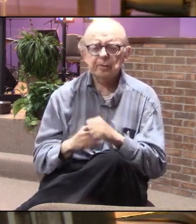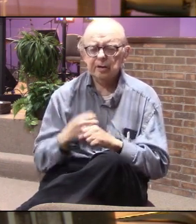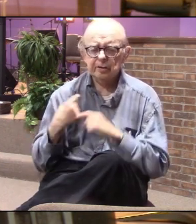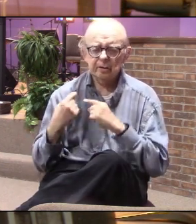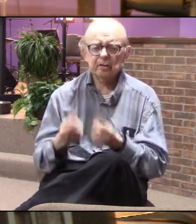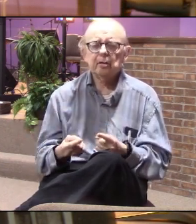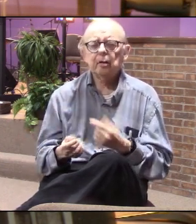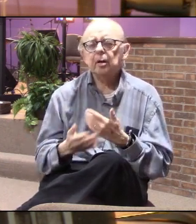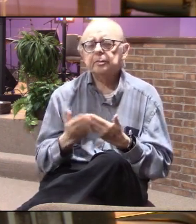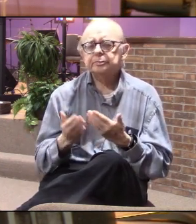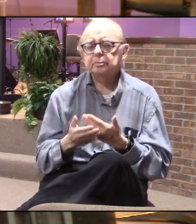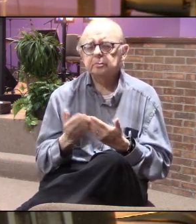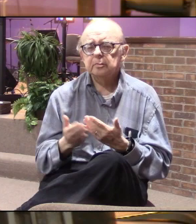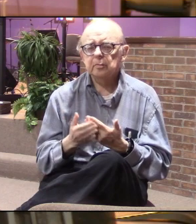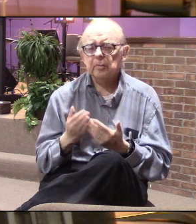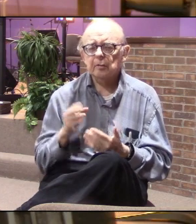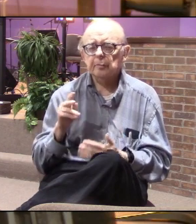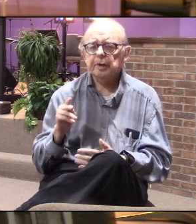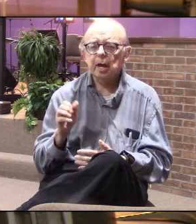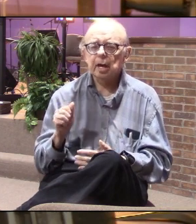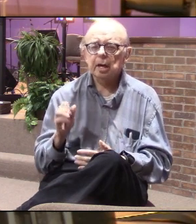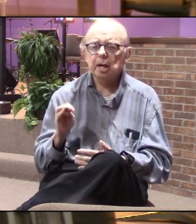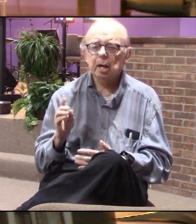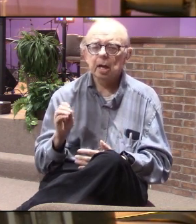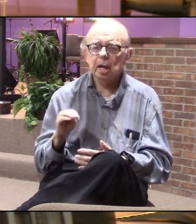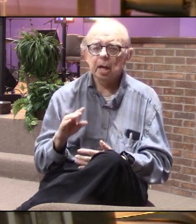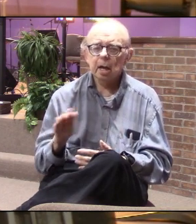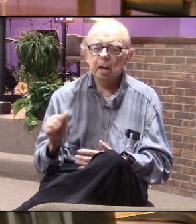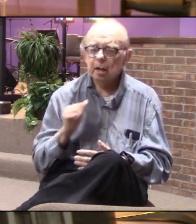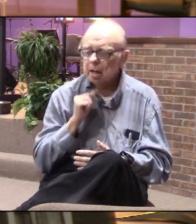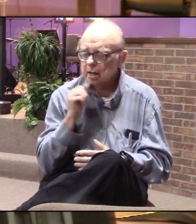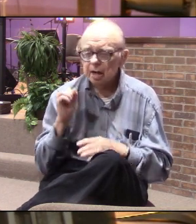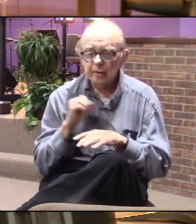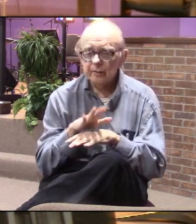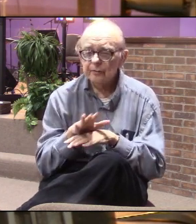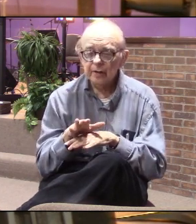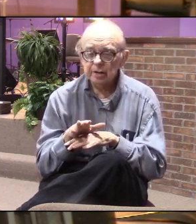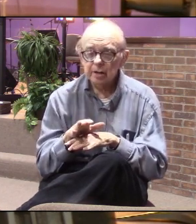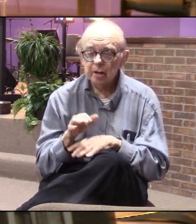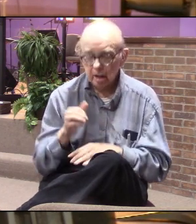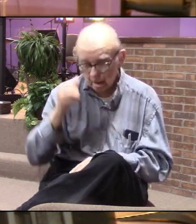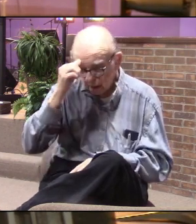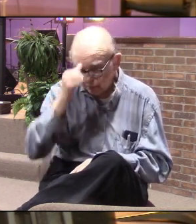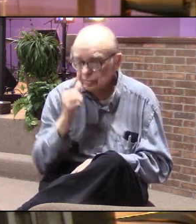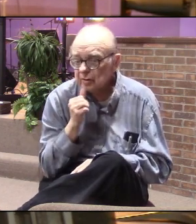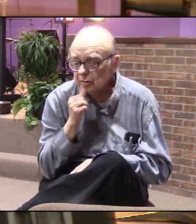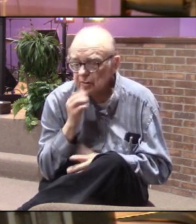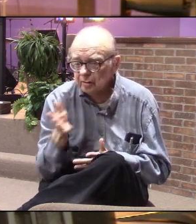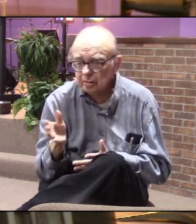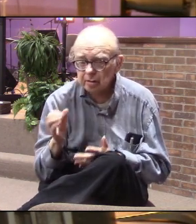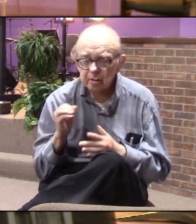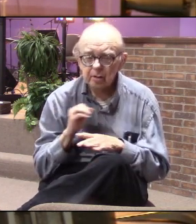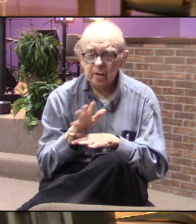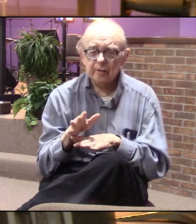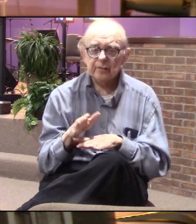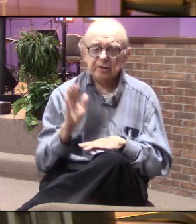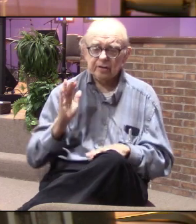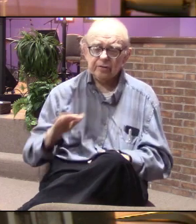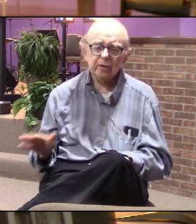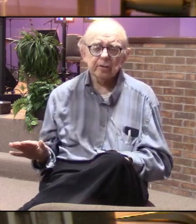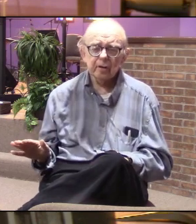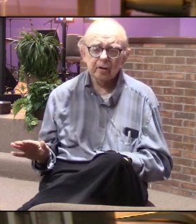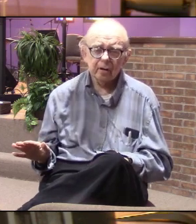now almost of the pandemic has not just affected adults. It is affecting